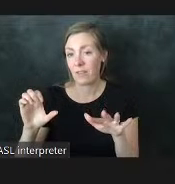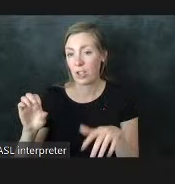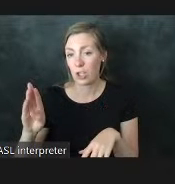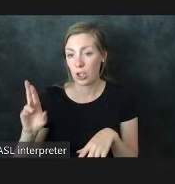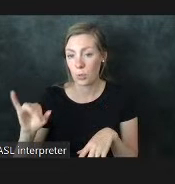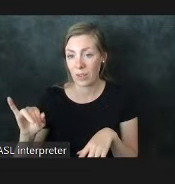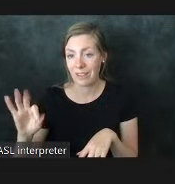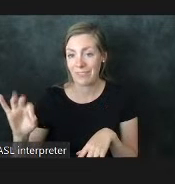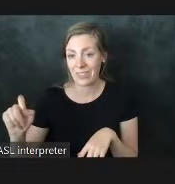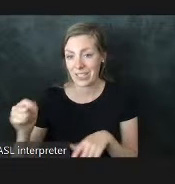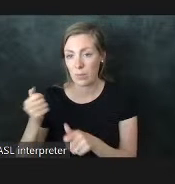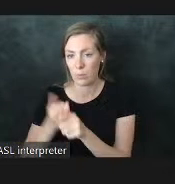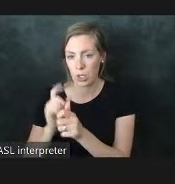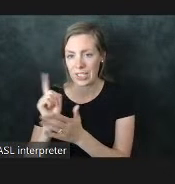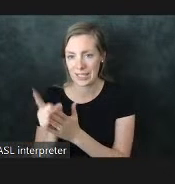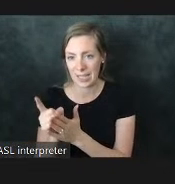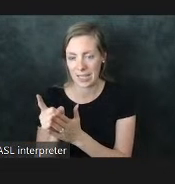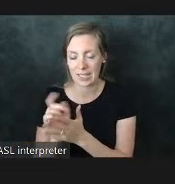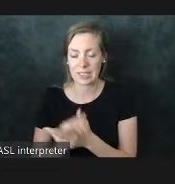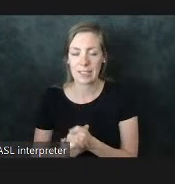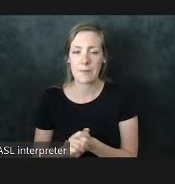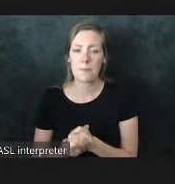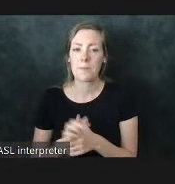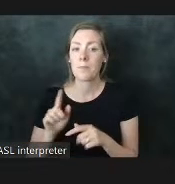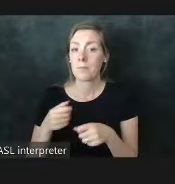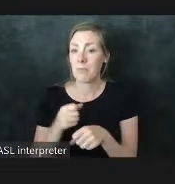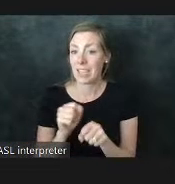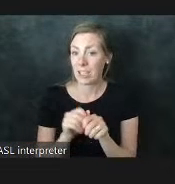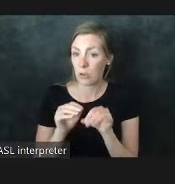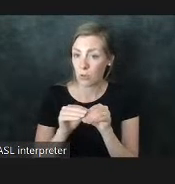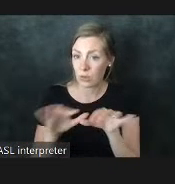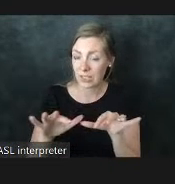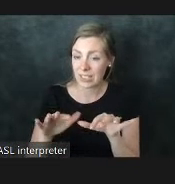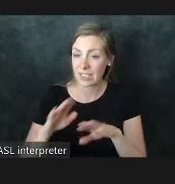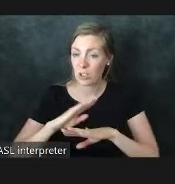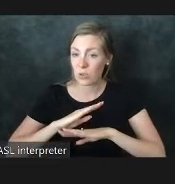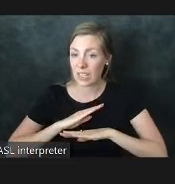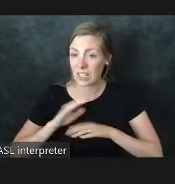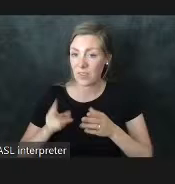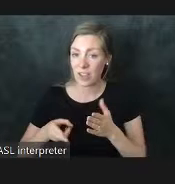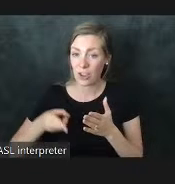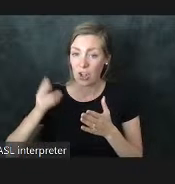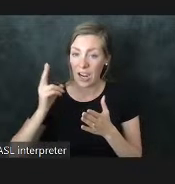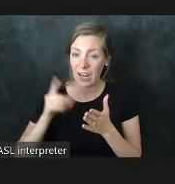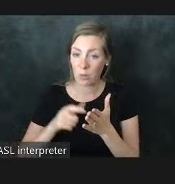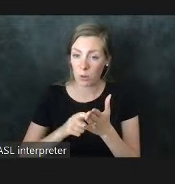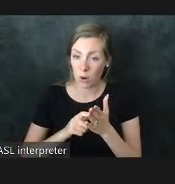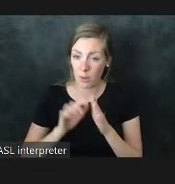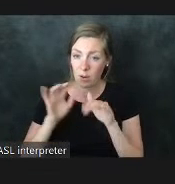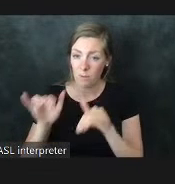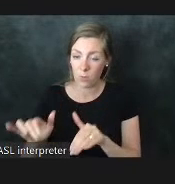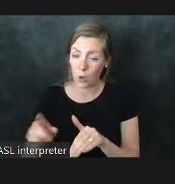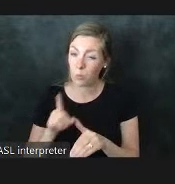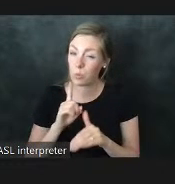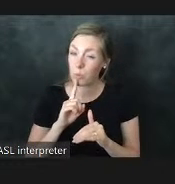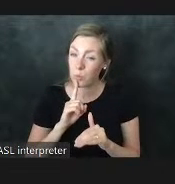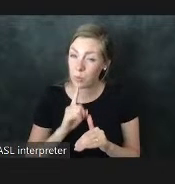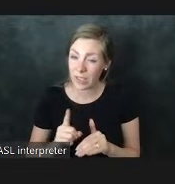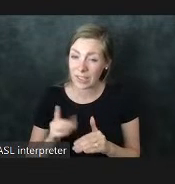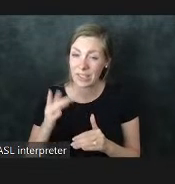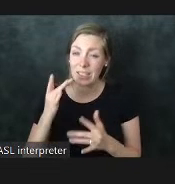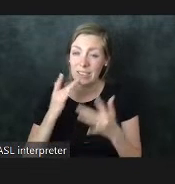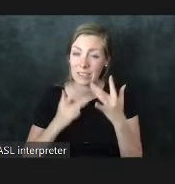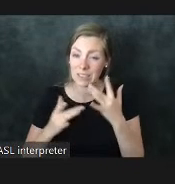a 100 Making pies. releases from Lake Mendocino and Lake Sonoma to meet these higher minimum stream flows would severely deplete Está